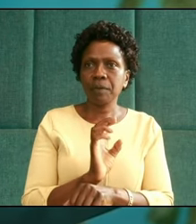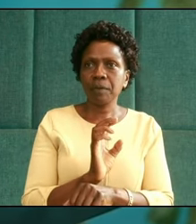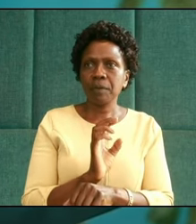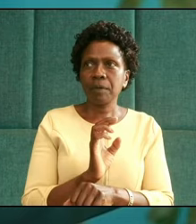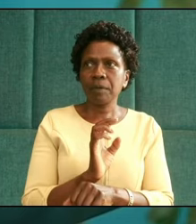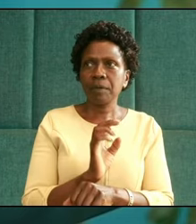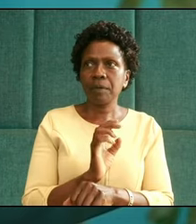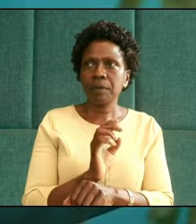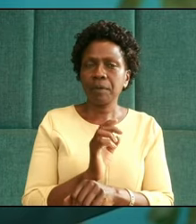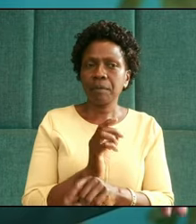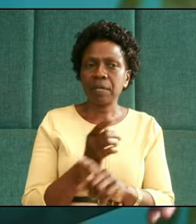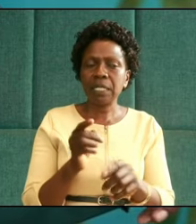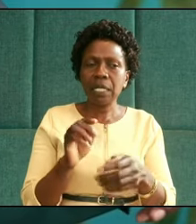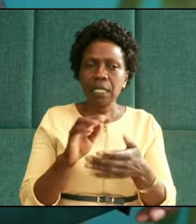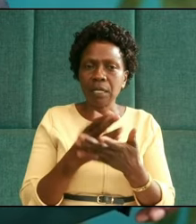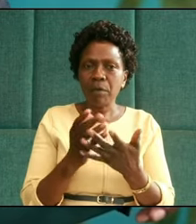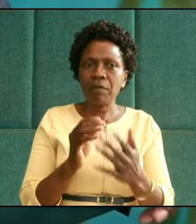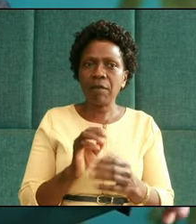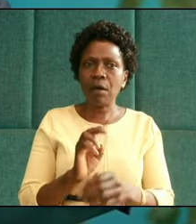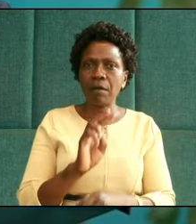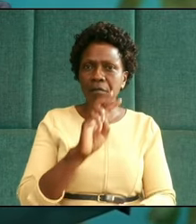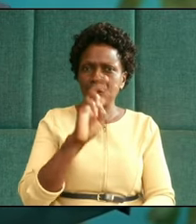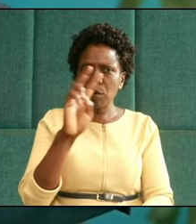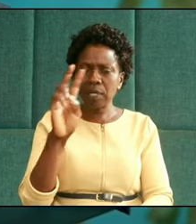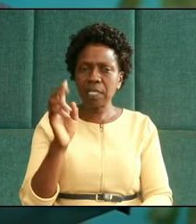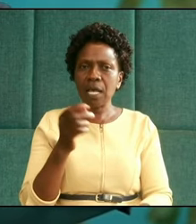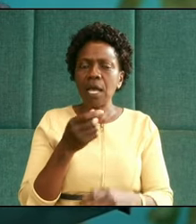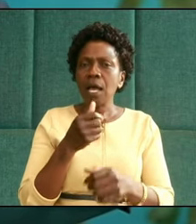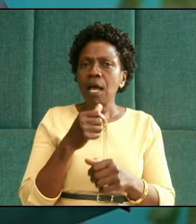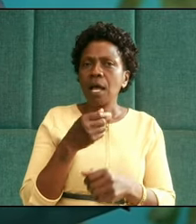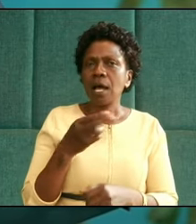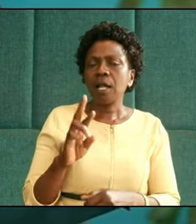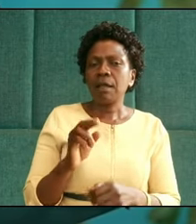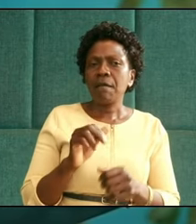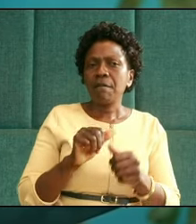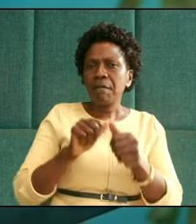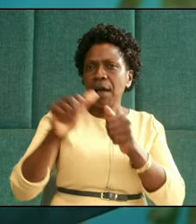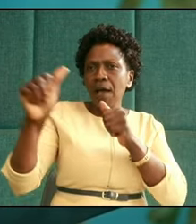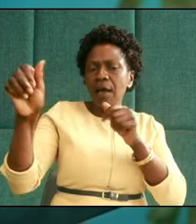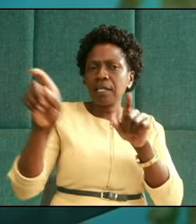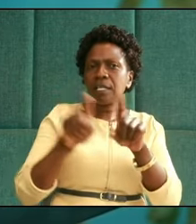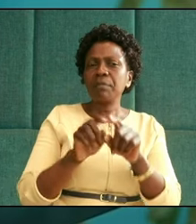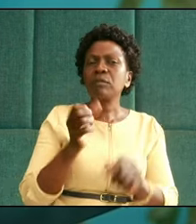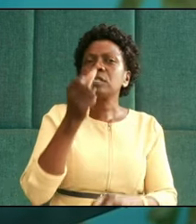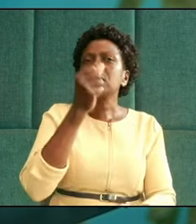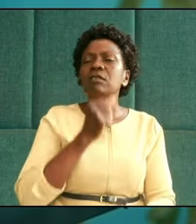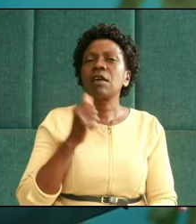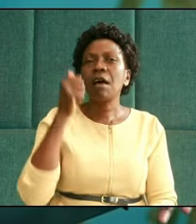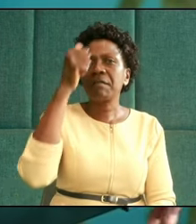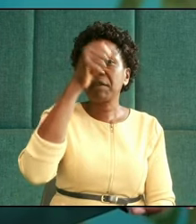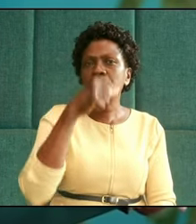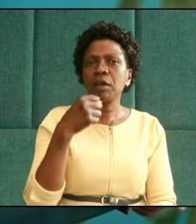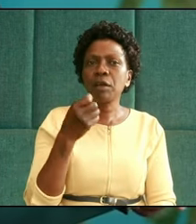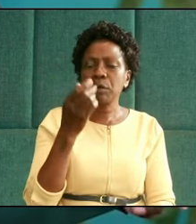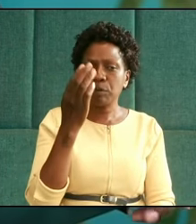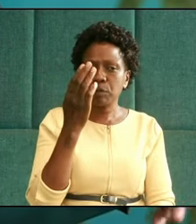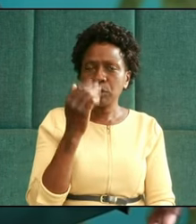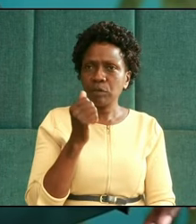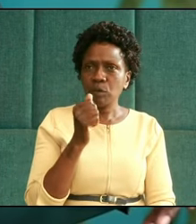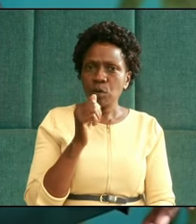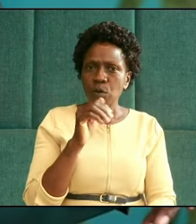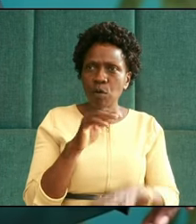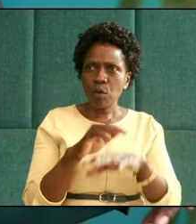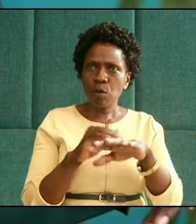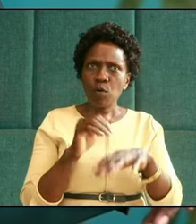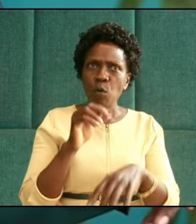some of our audience are as far as South Africa. I got a call from one from